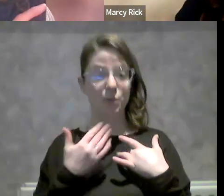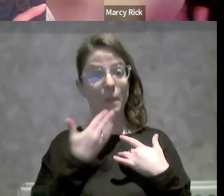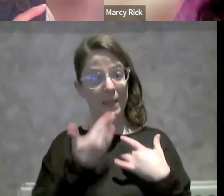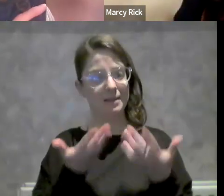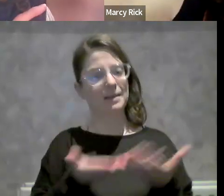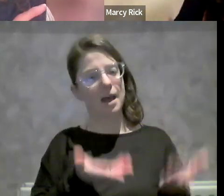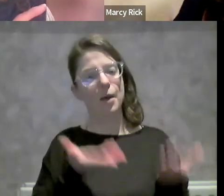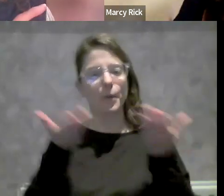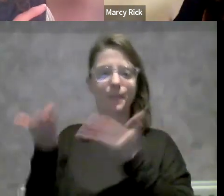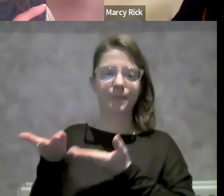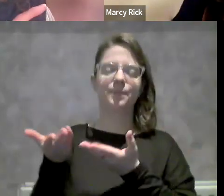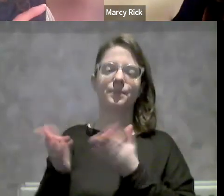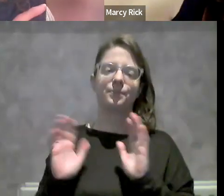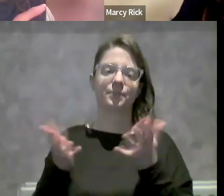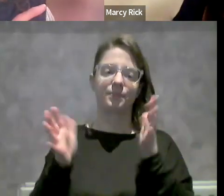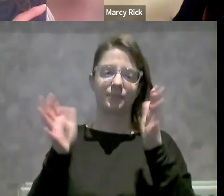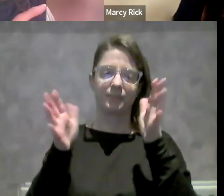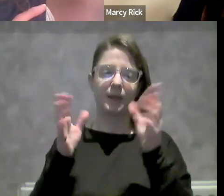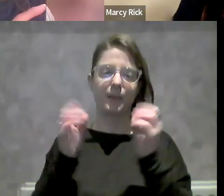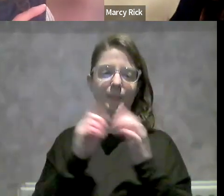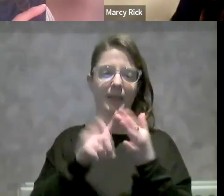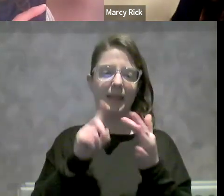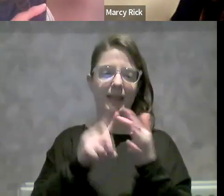ado, please give B a warm welcome.